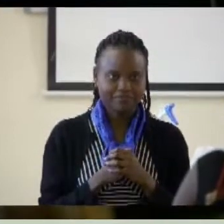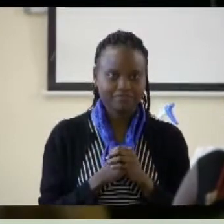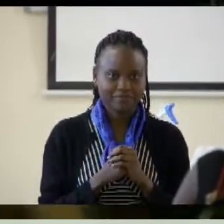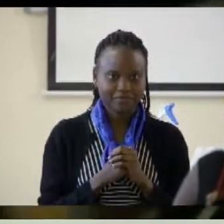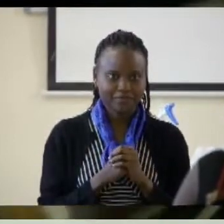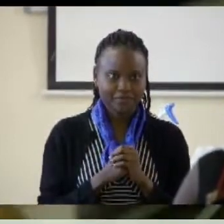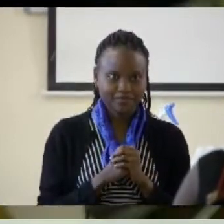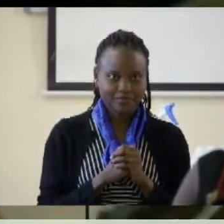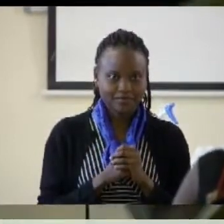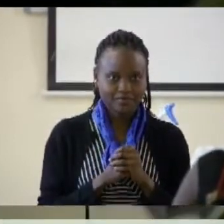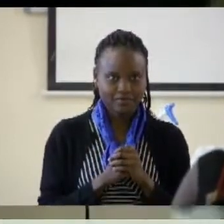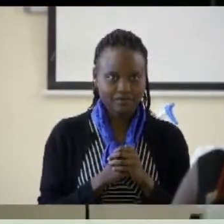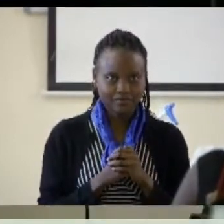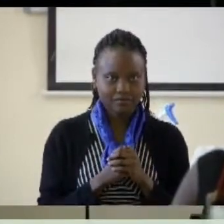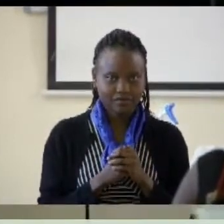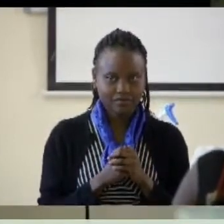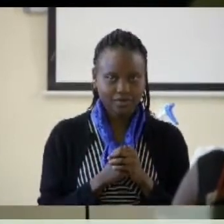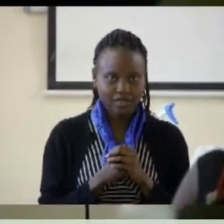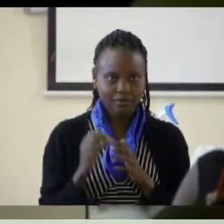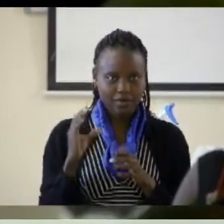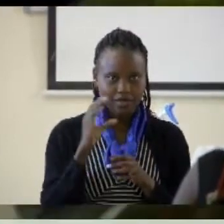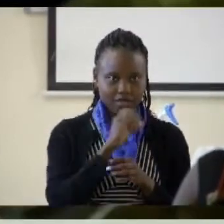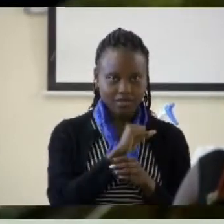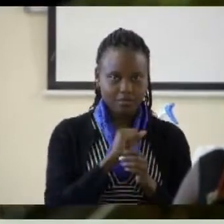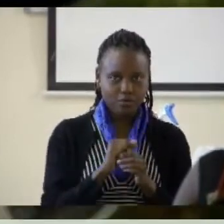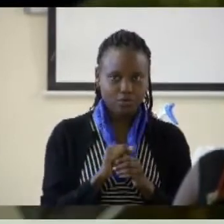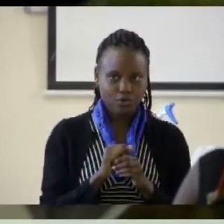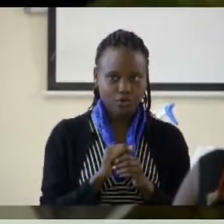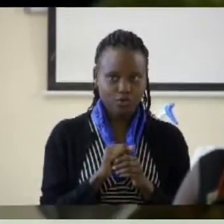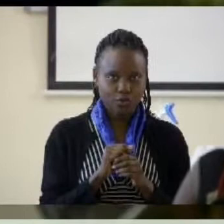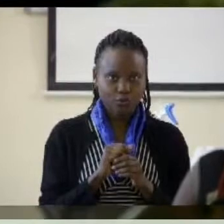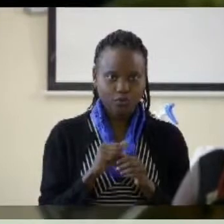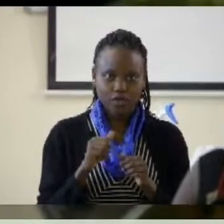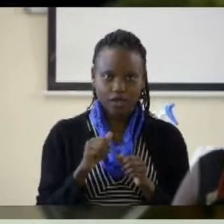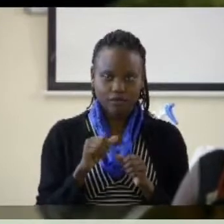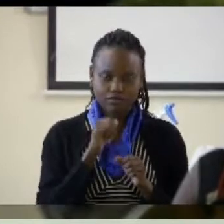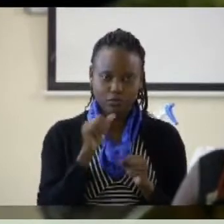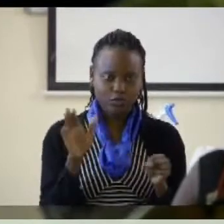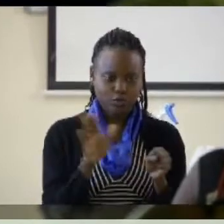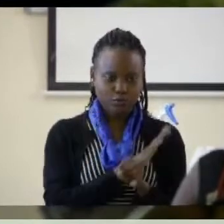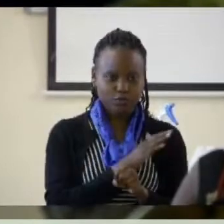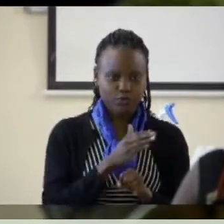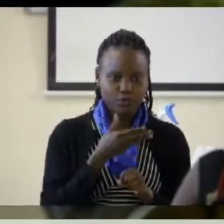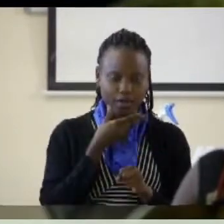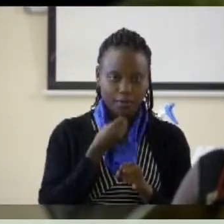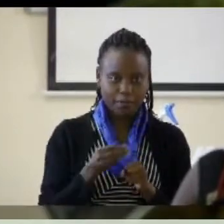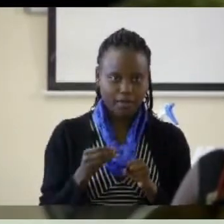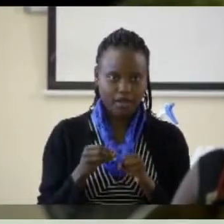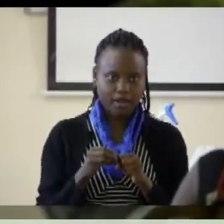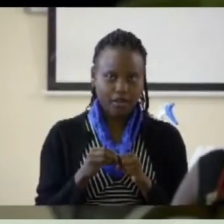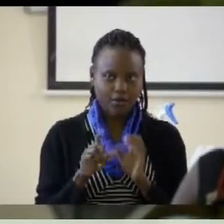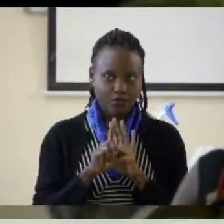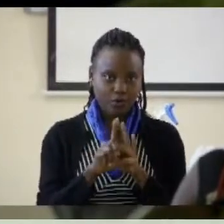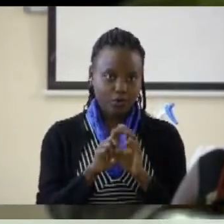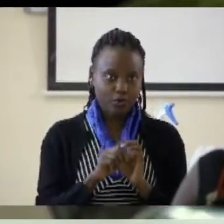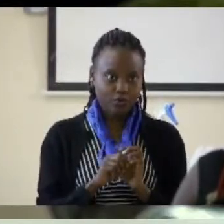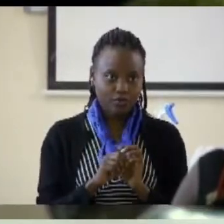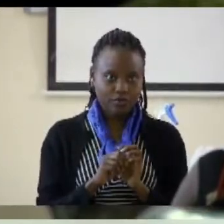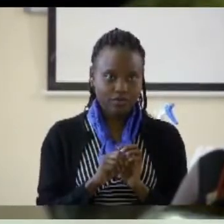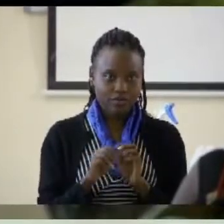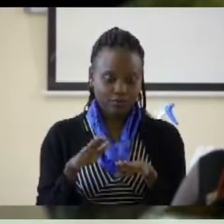All. And my assertion actually is that we are not all full men of law, because if you are a black man,